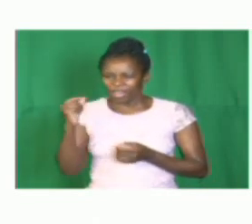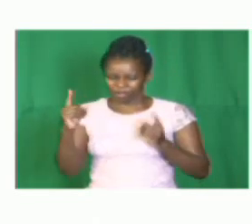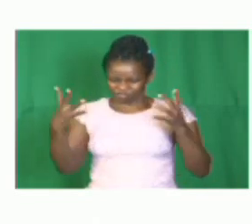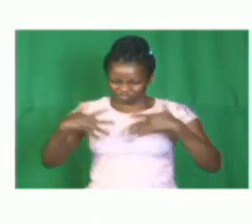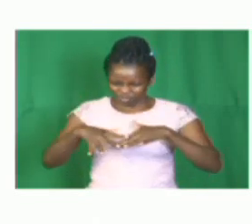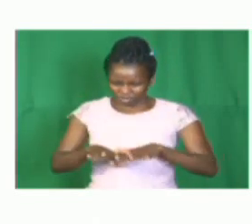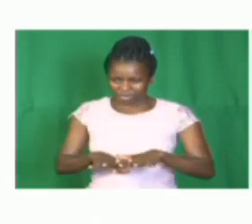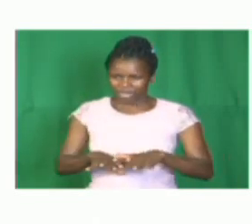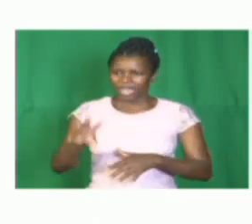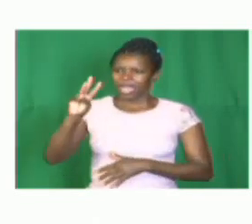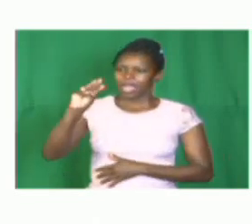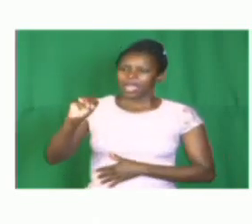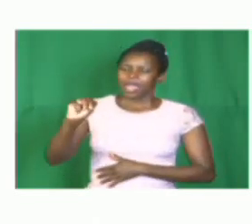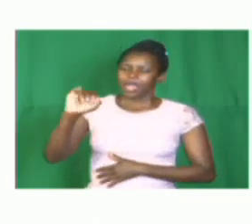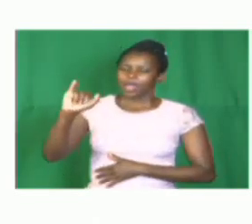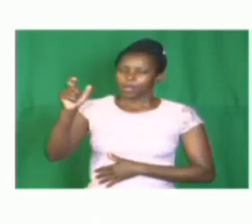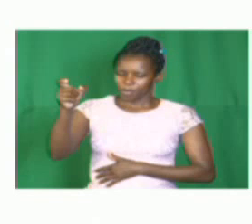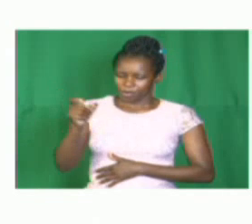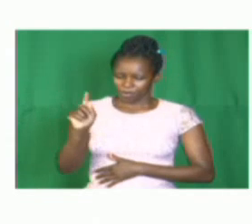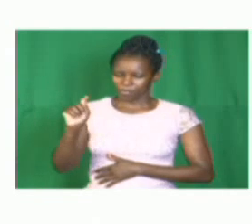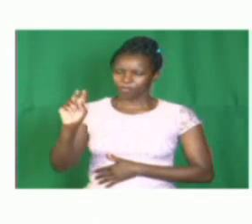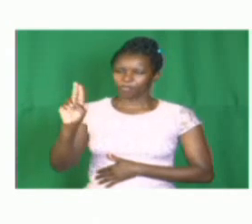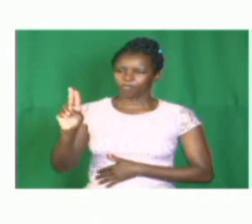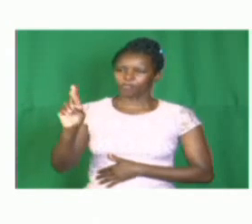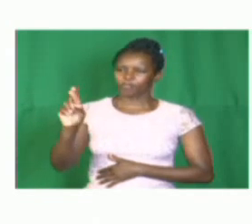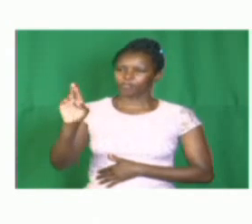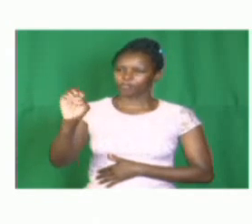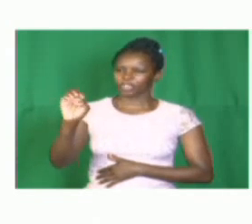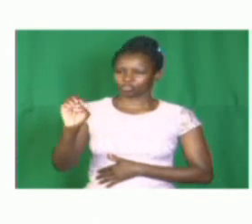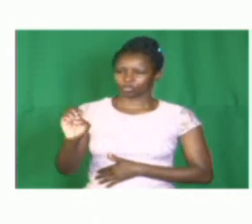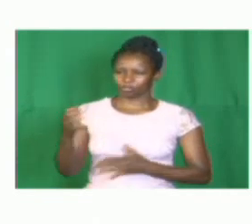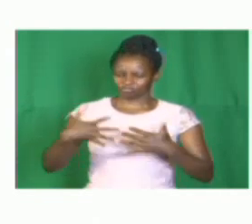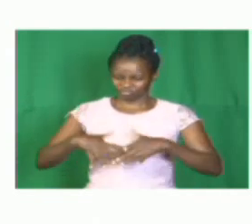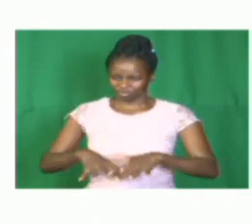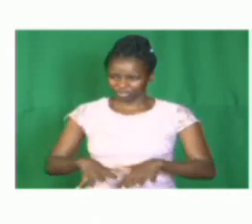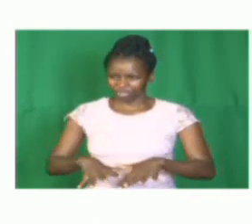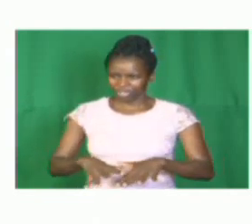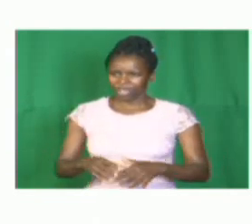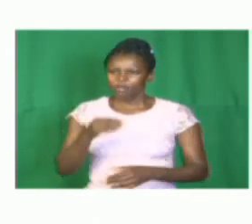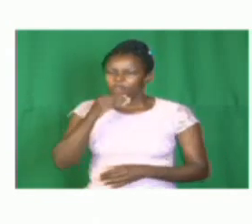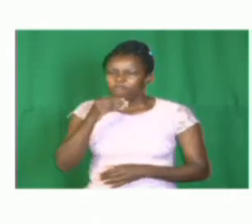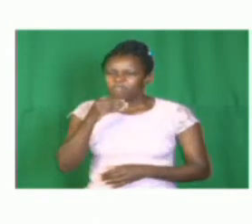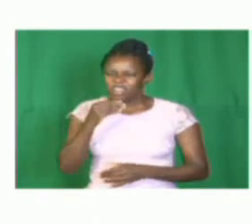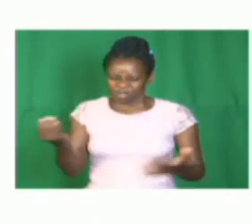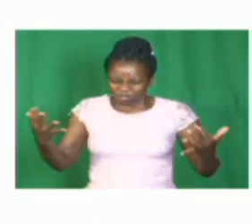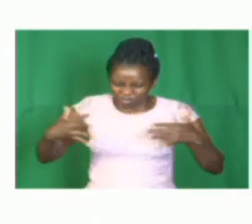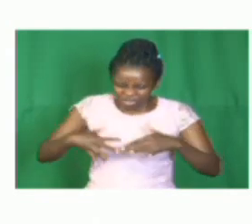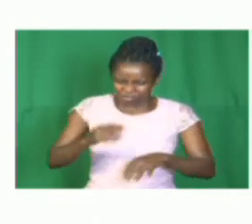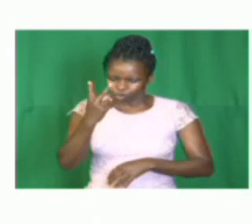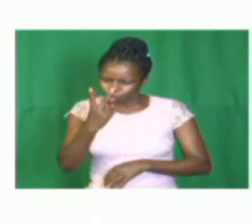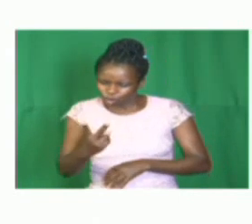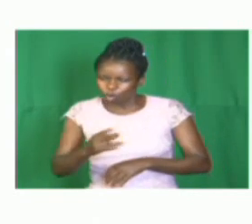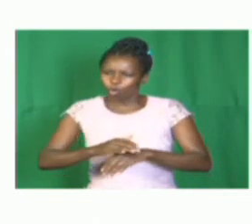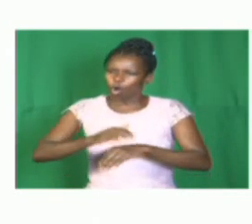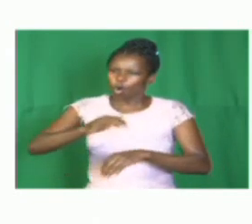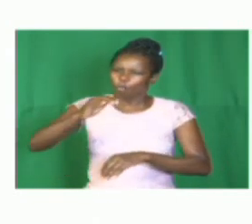mixture, which means a mixture is a combination of two or more substances.